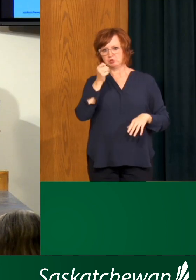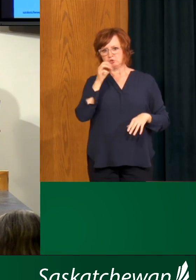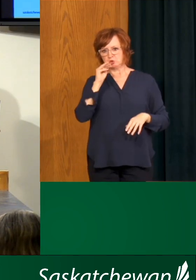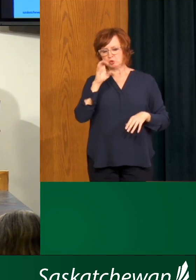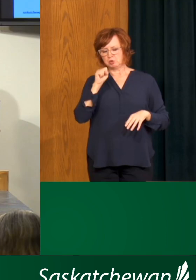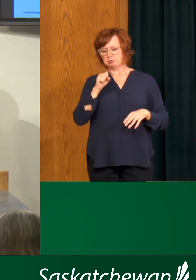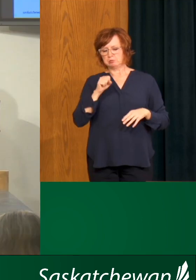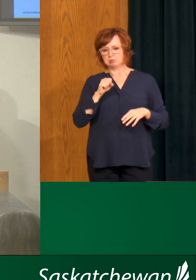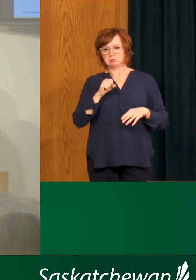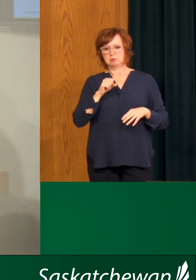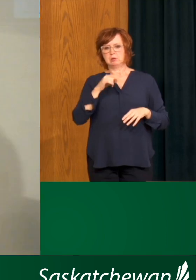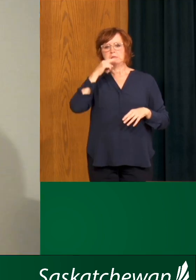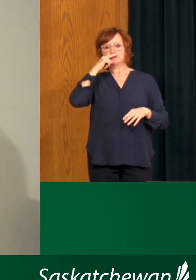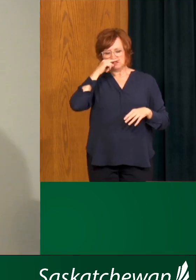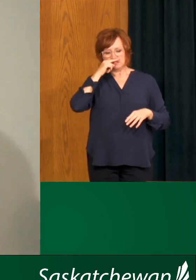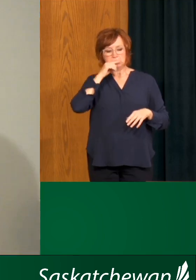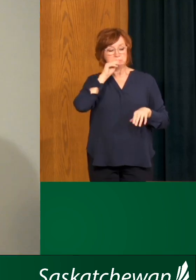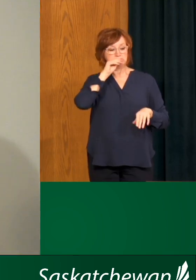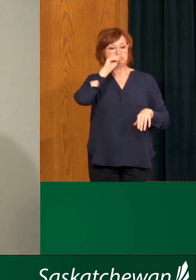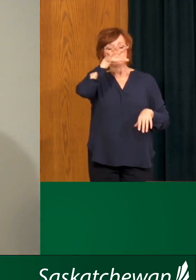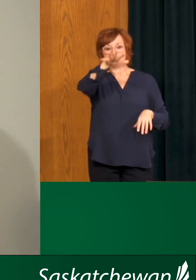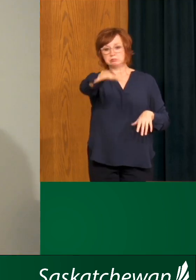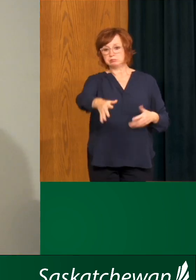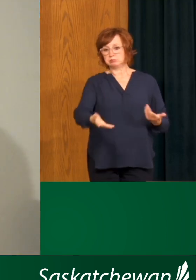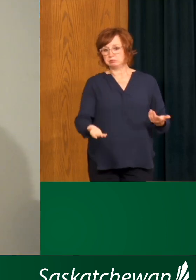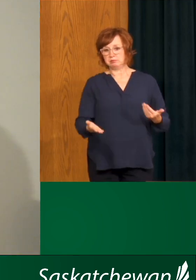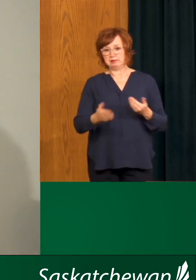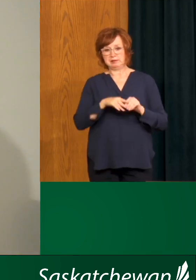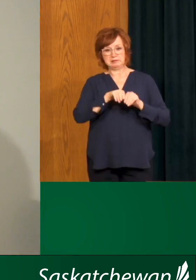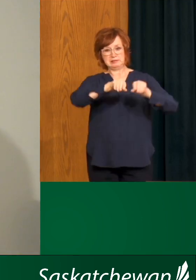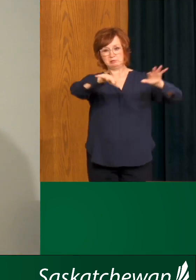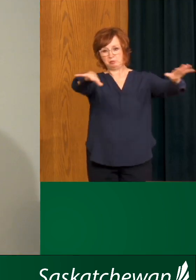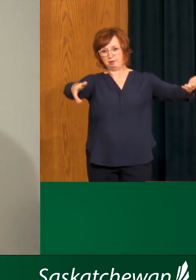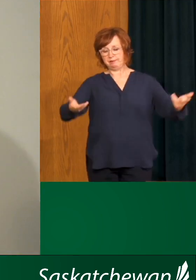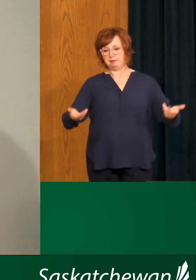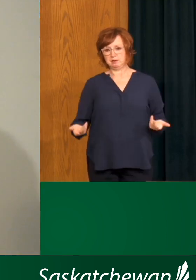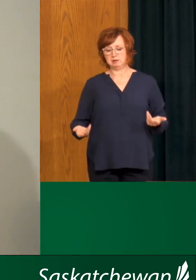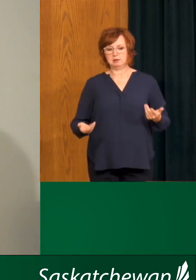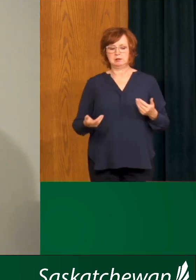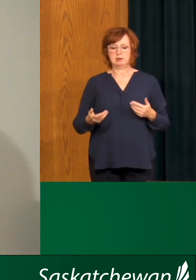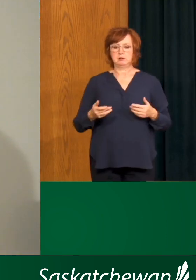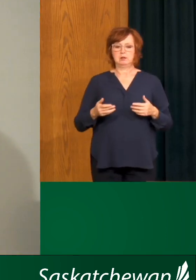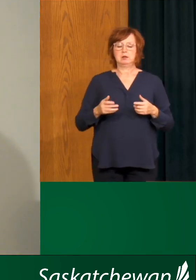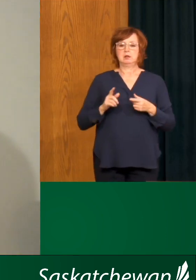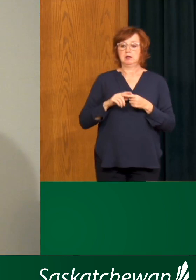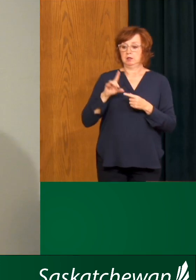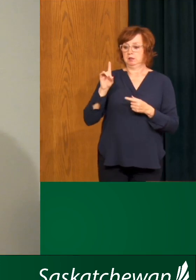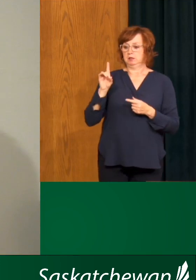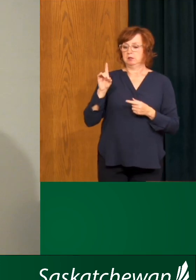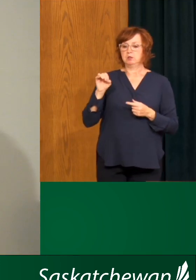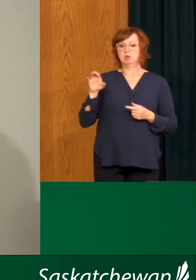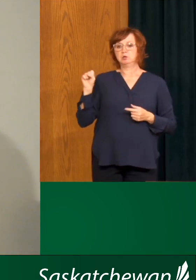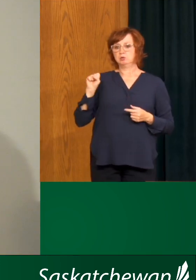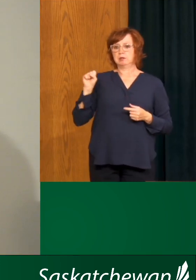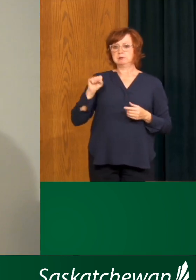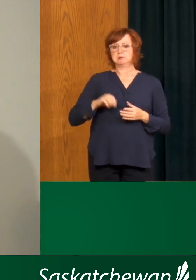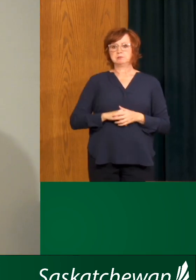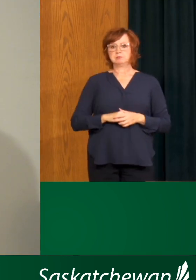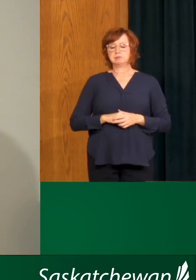So first of all, this is similar to my earlier comments. I think it is up to all of us as parents and older kids